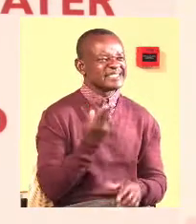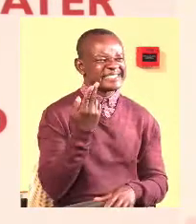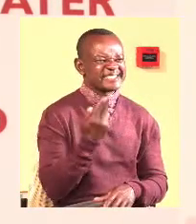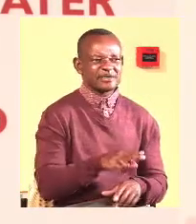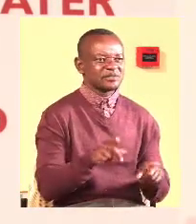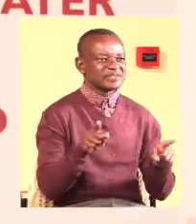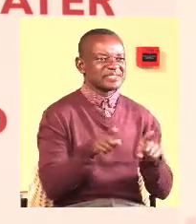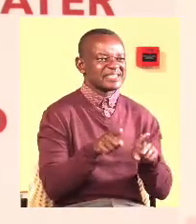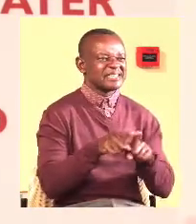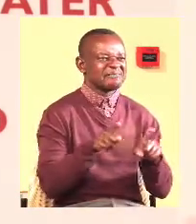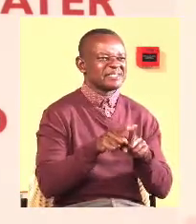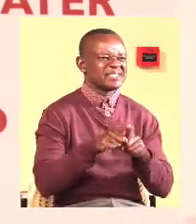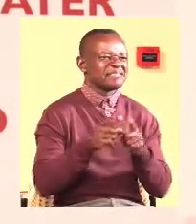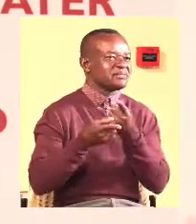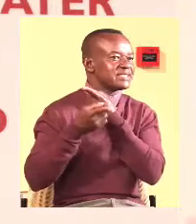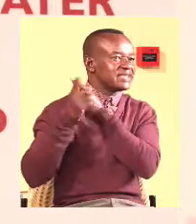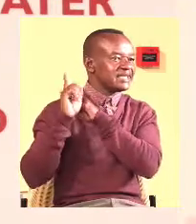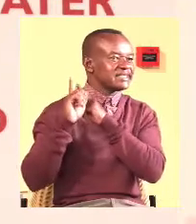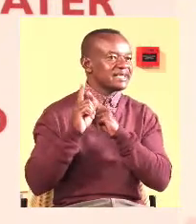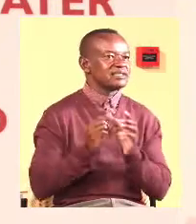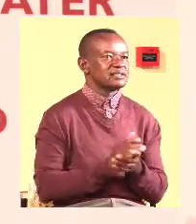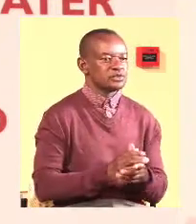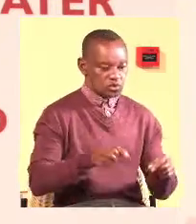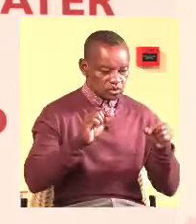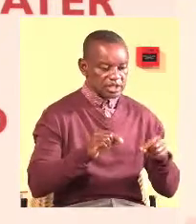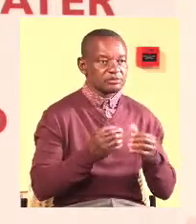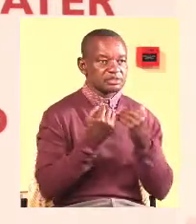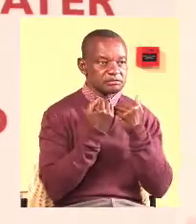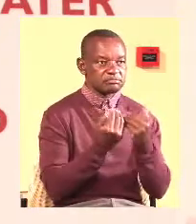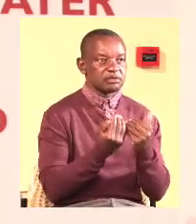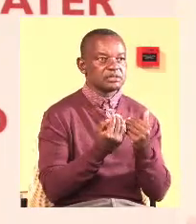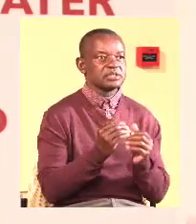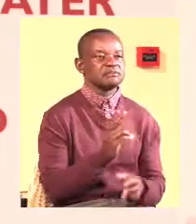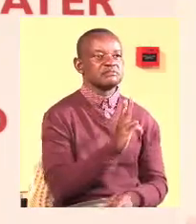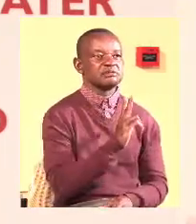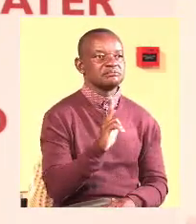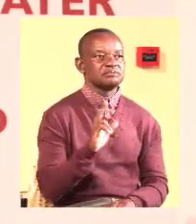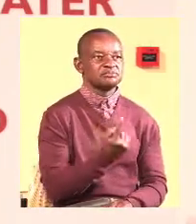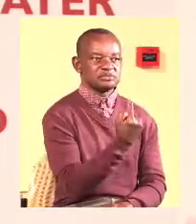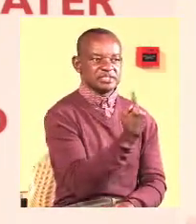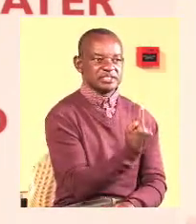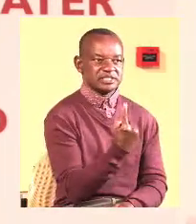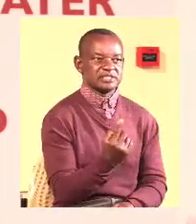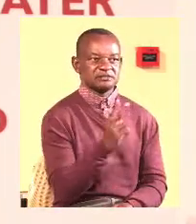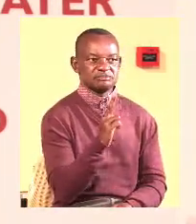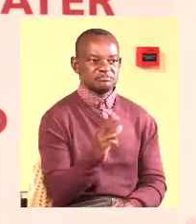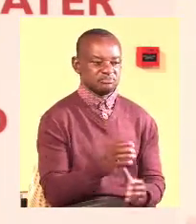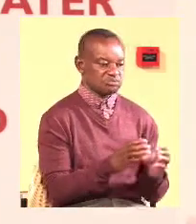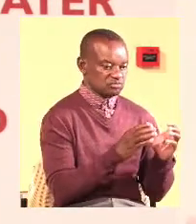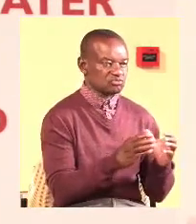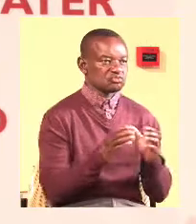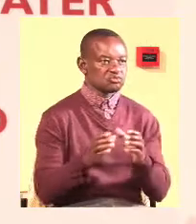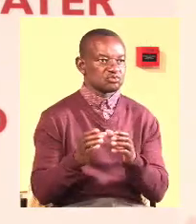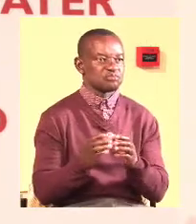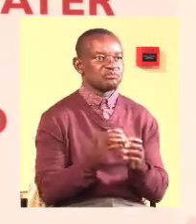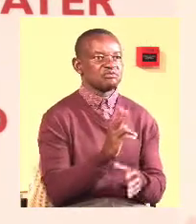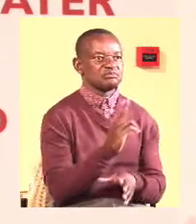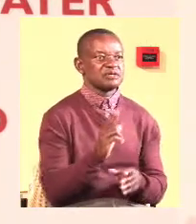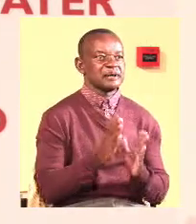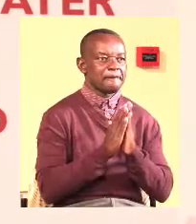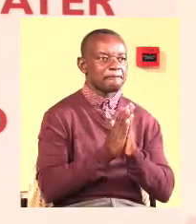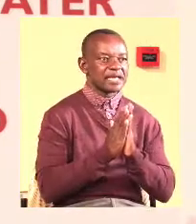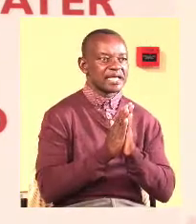important for communities, for people, for individuals, for groups to change their